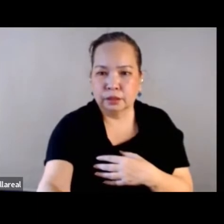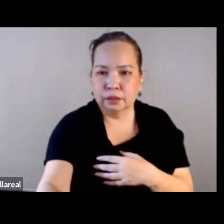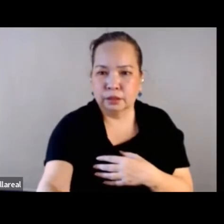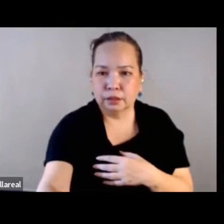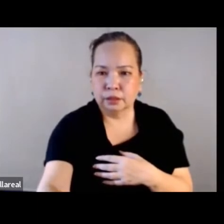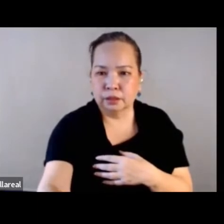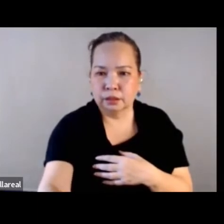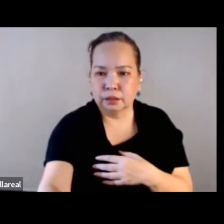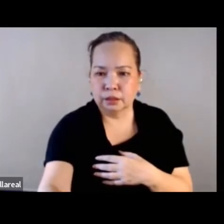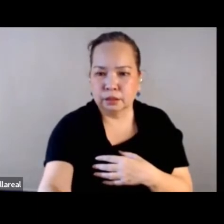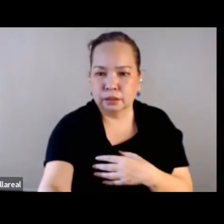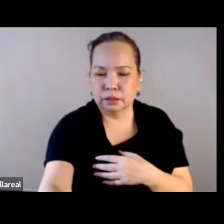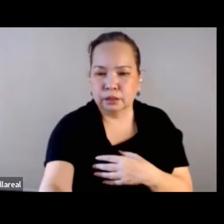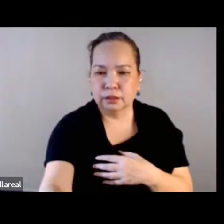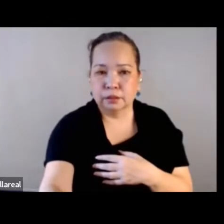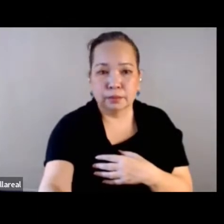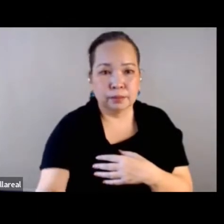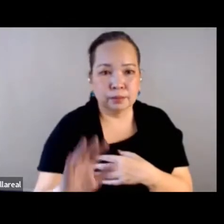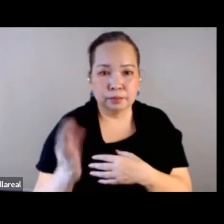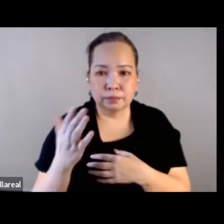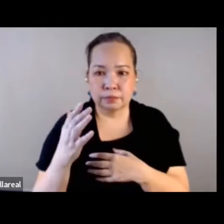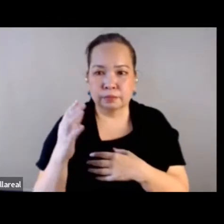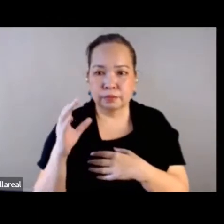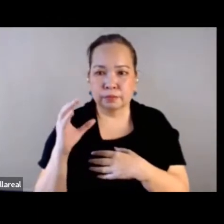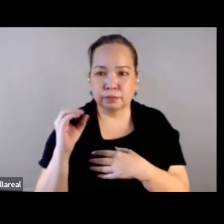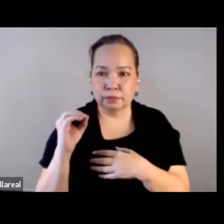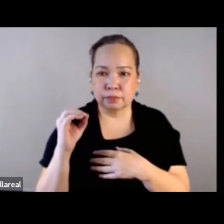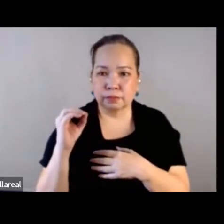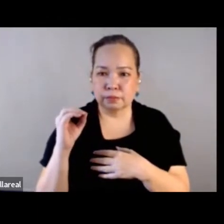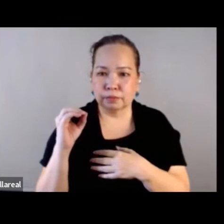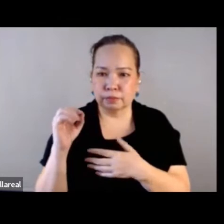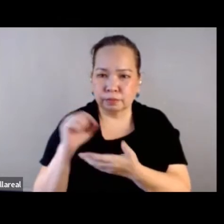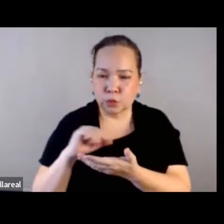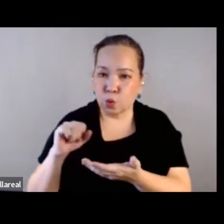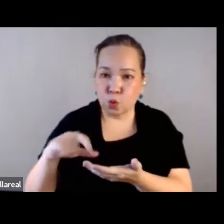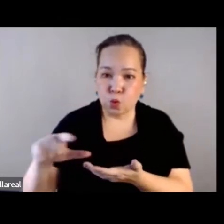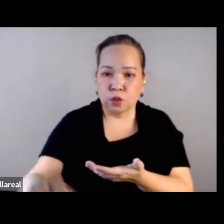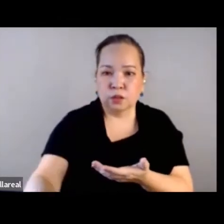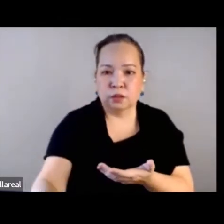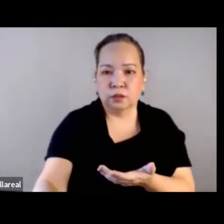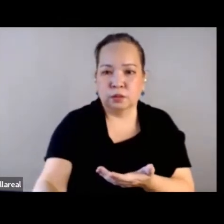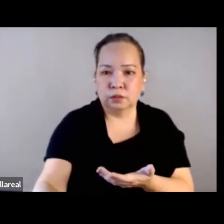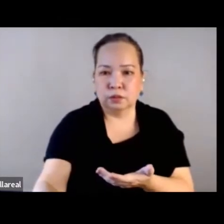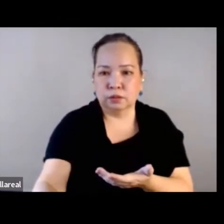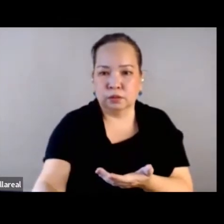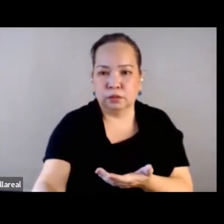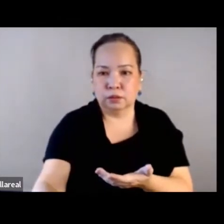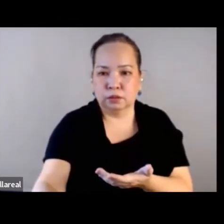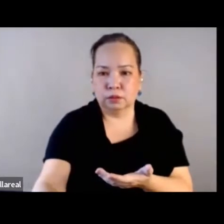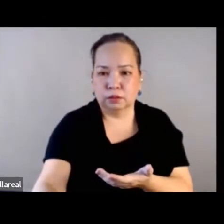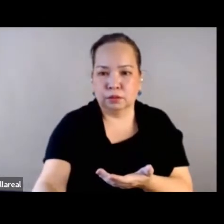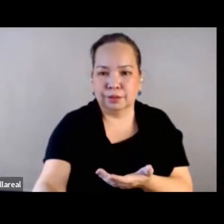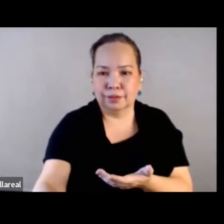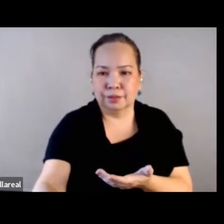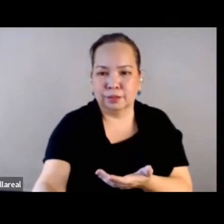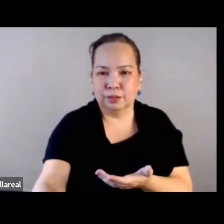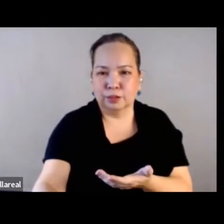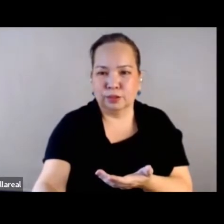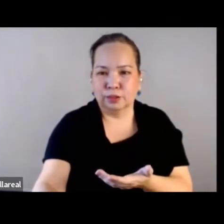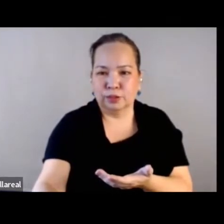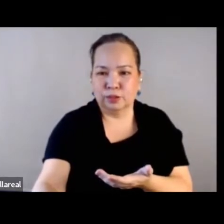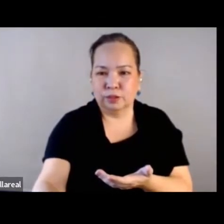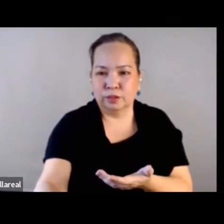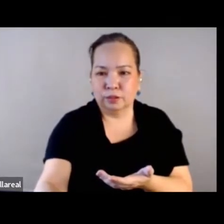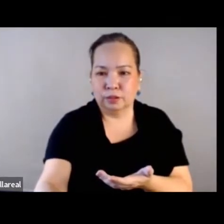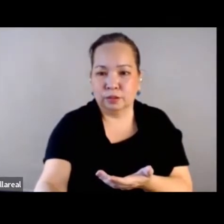And they will become co-authors. Is there any objection? No objection from the author? No. Said motion